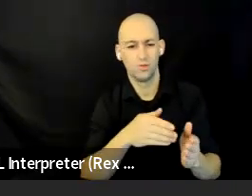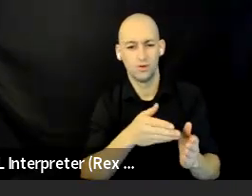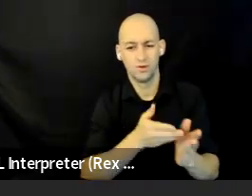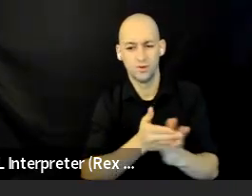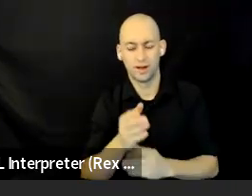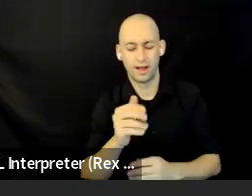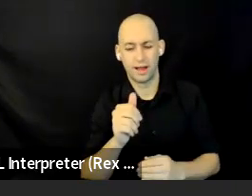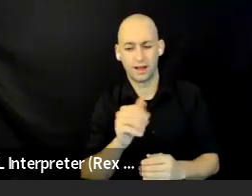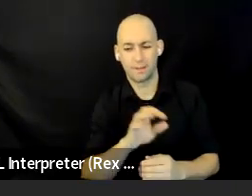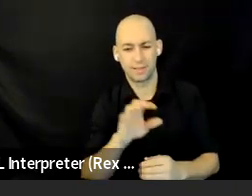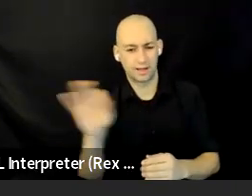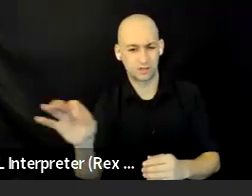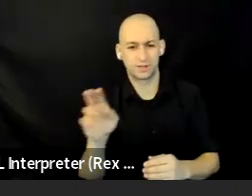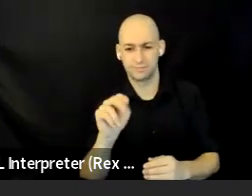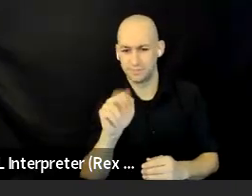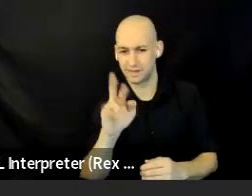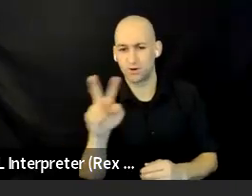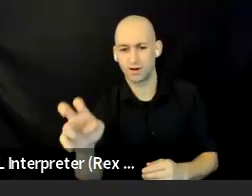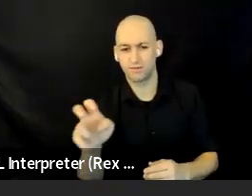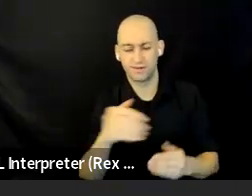Next slide, please.